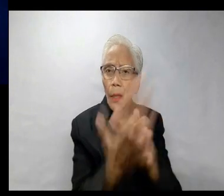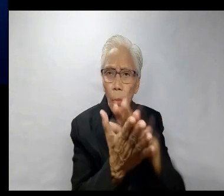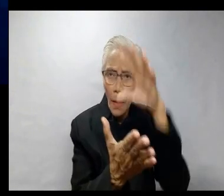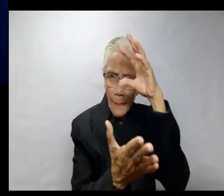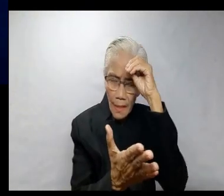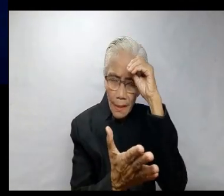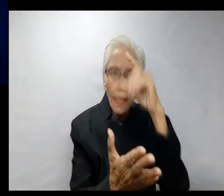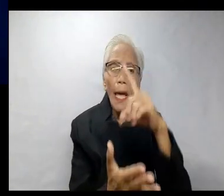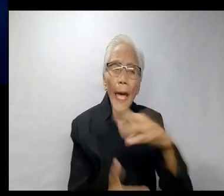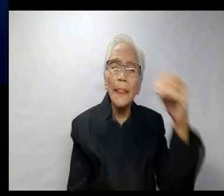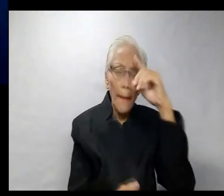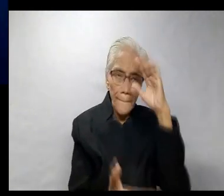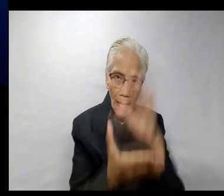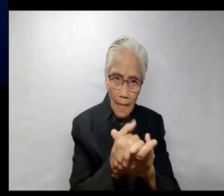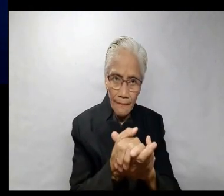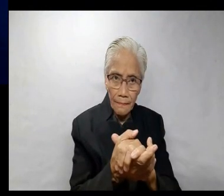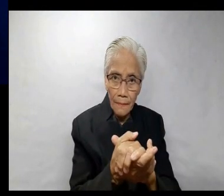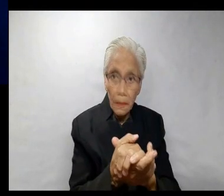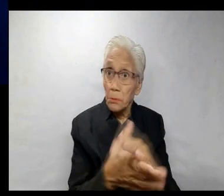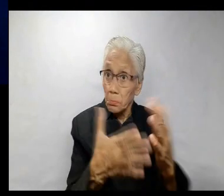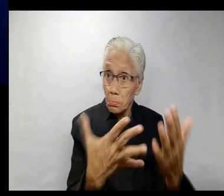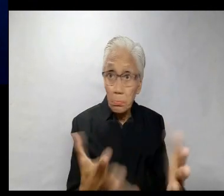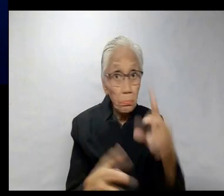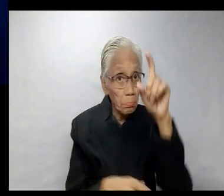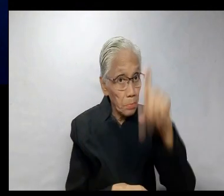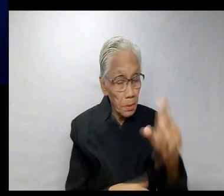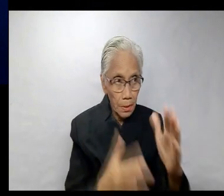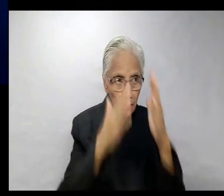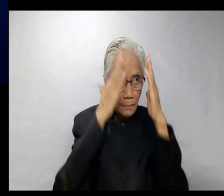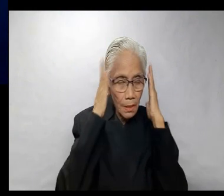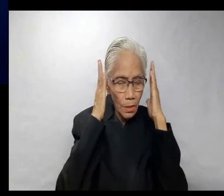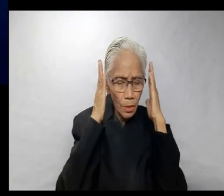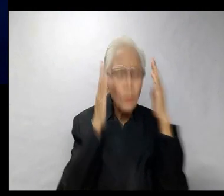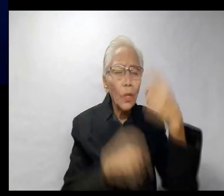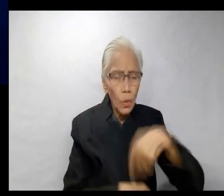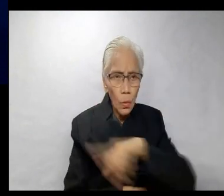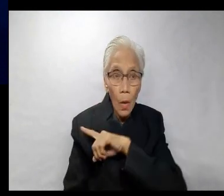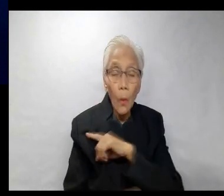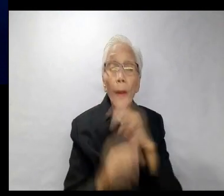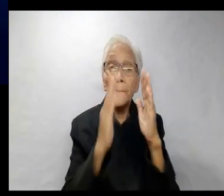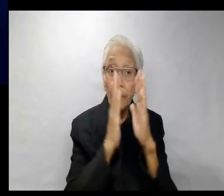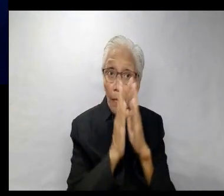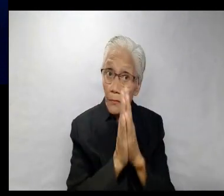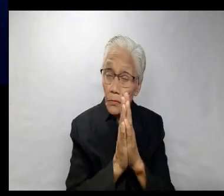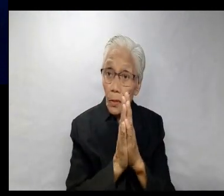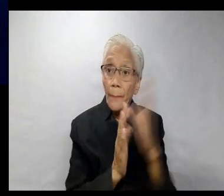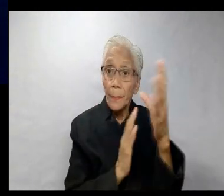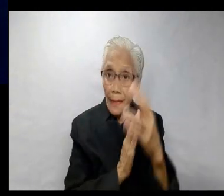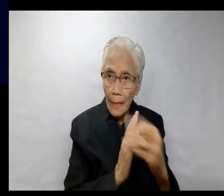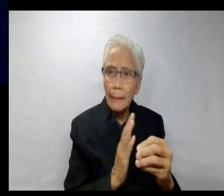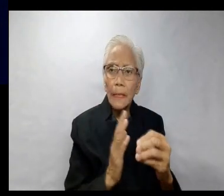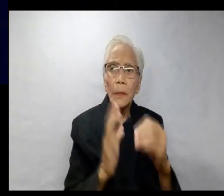have learned and believed. Hence, we should pay careful attention to our prayerful